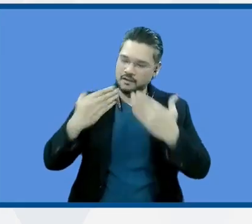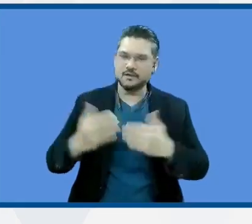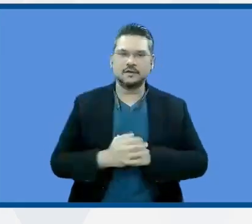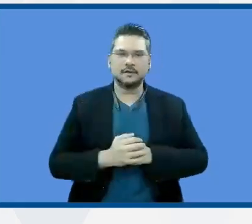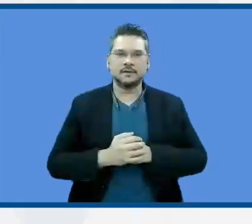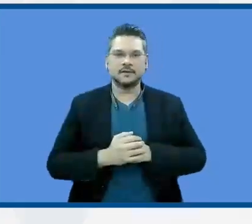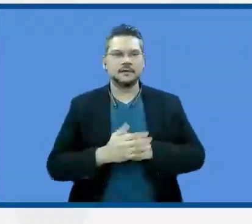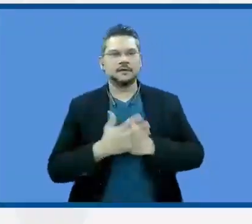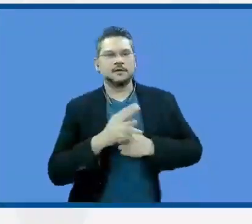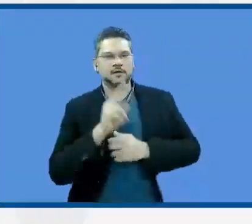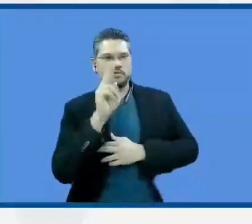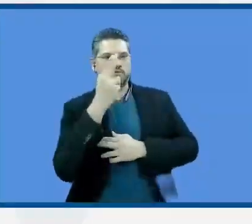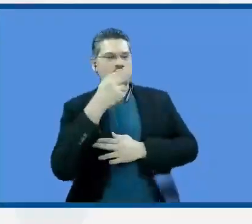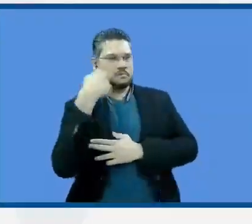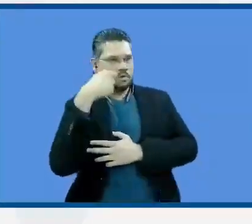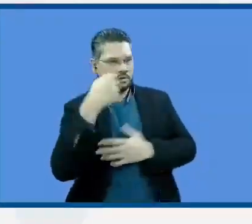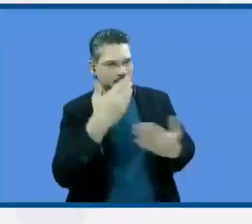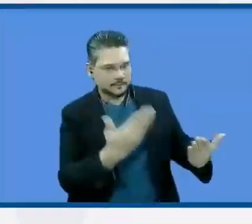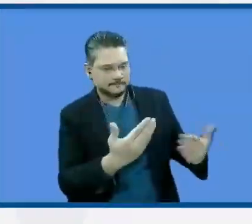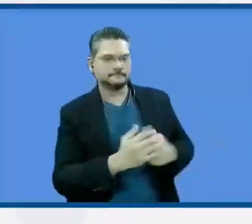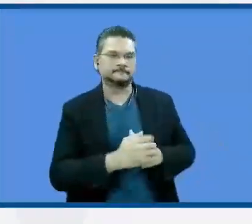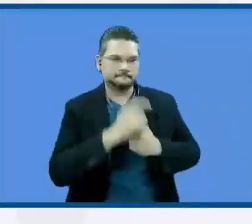Uruguay, distinguished panelists,